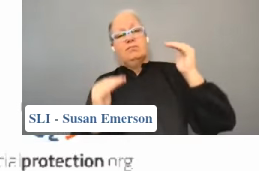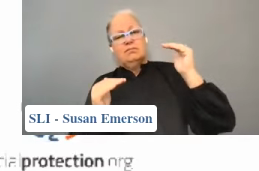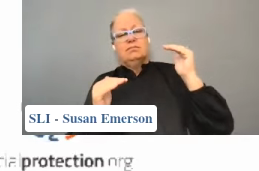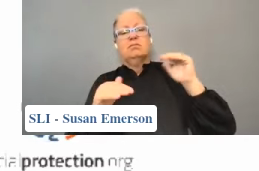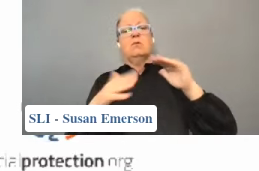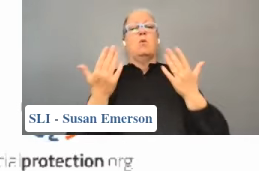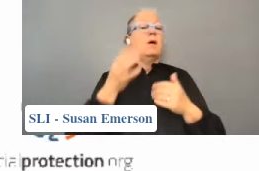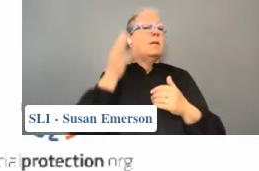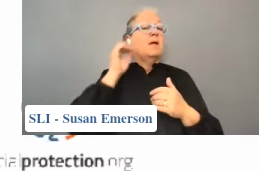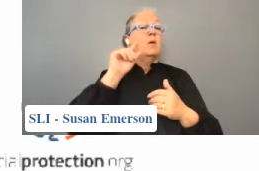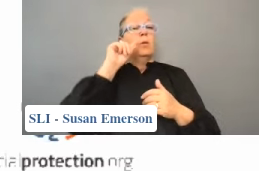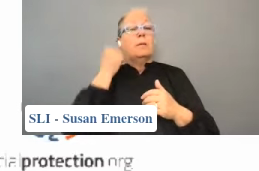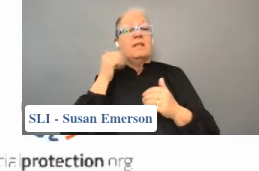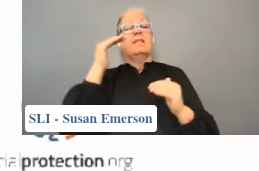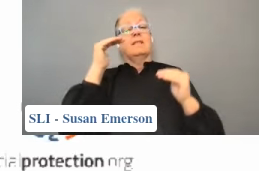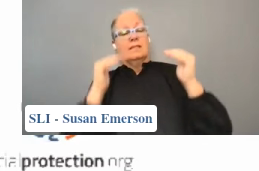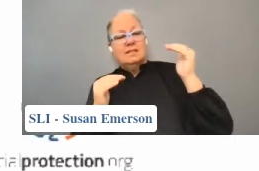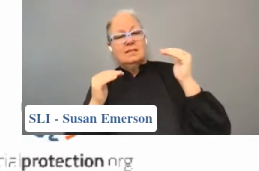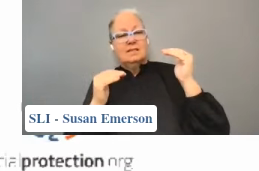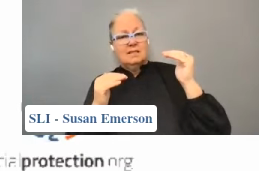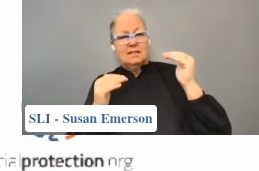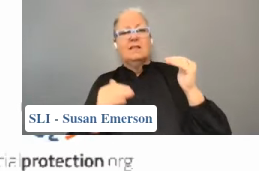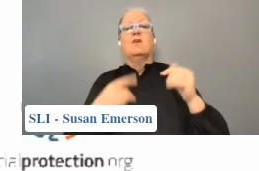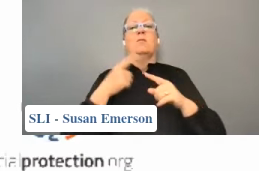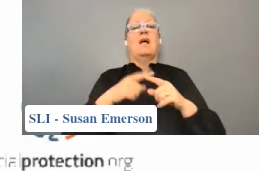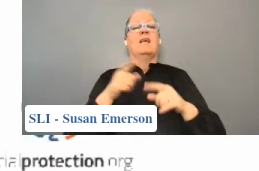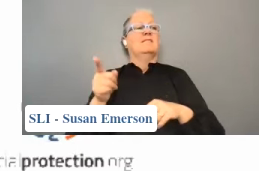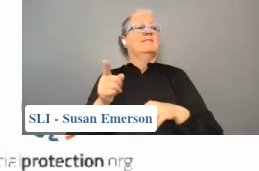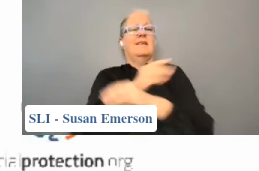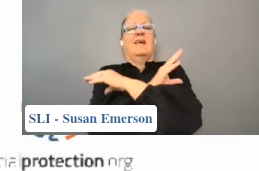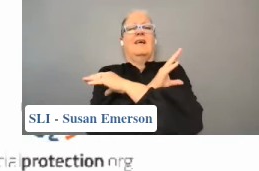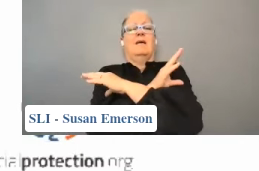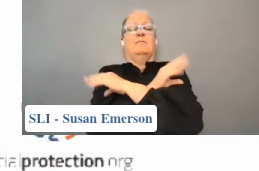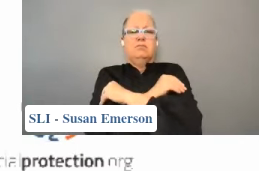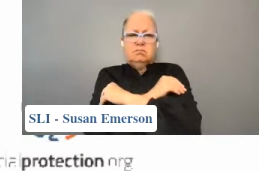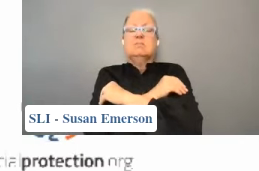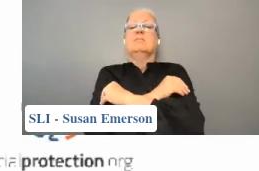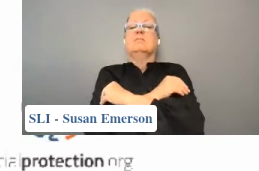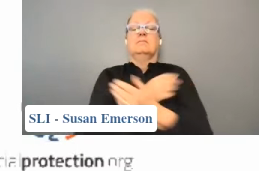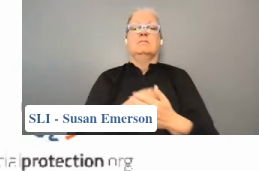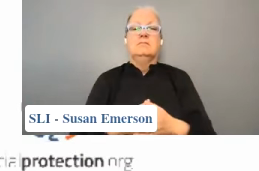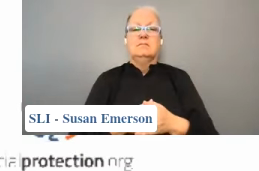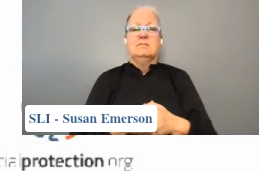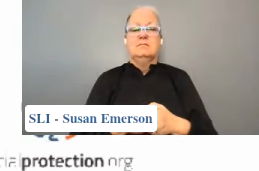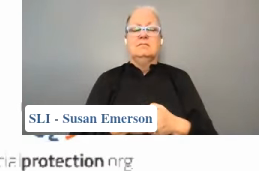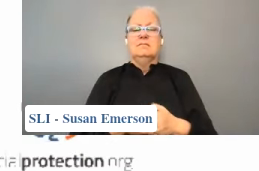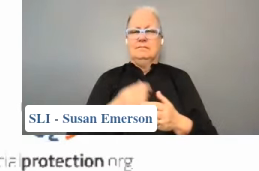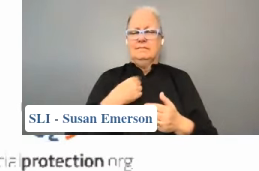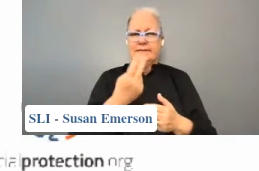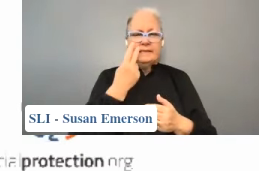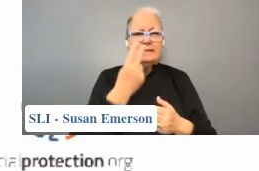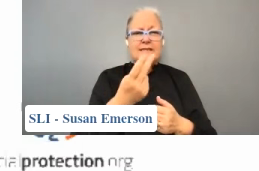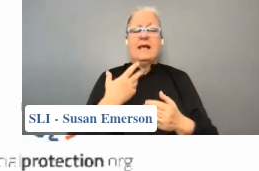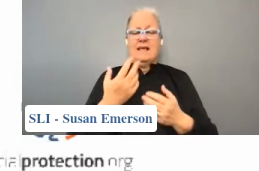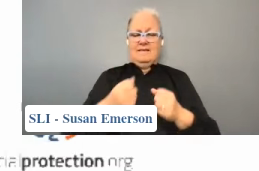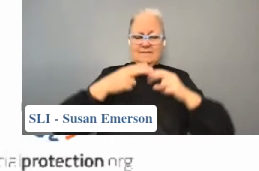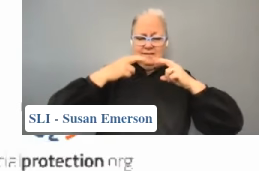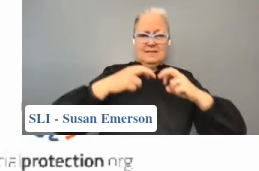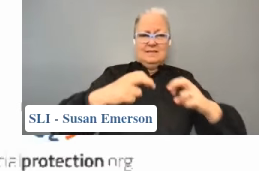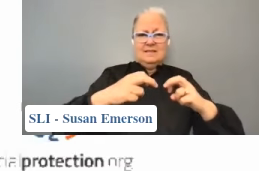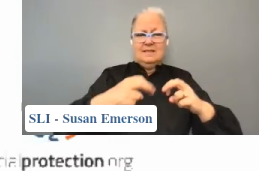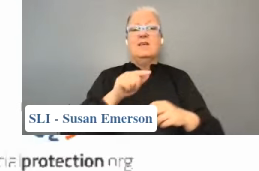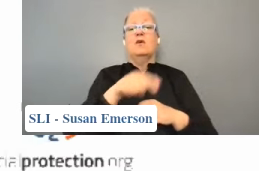range of human development and empowerment outcomes. We also have emerging evidence of the potential of cash transfers to support